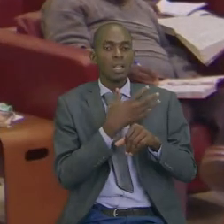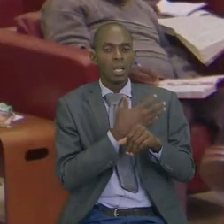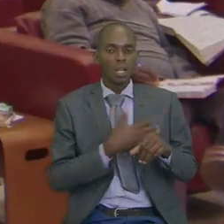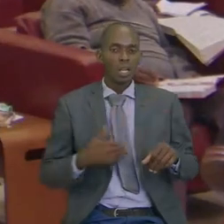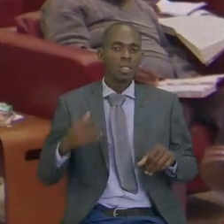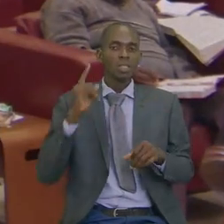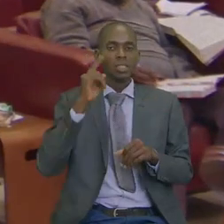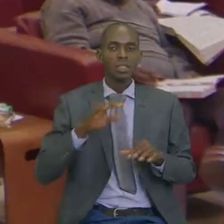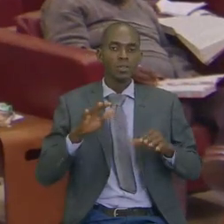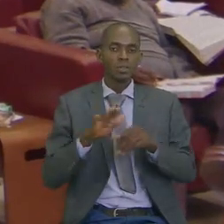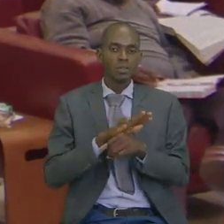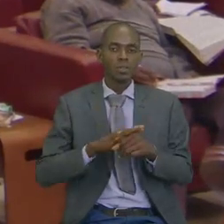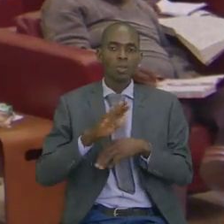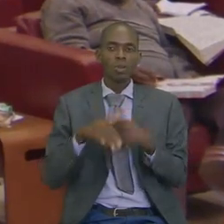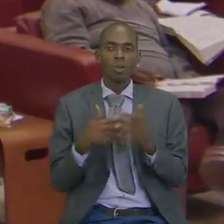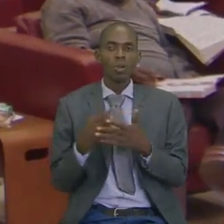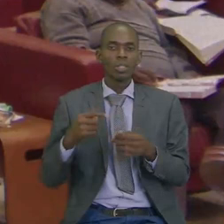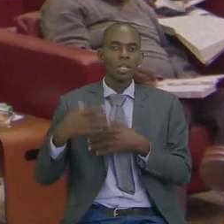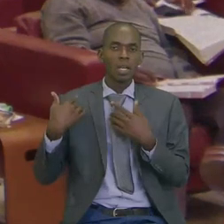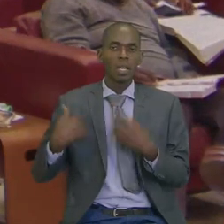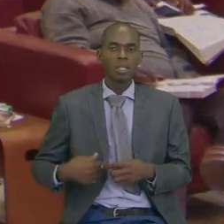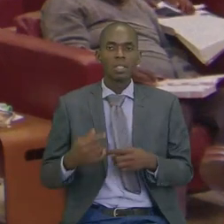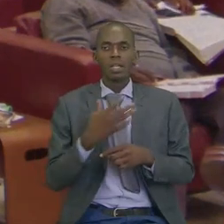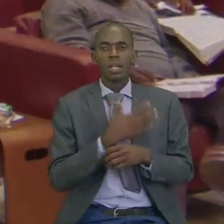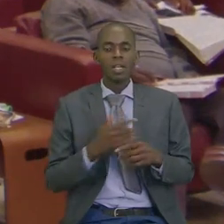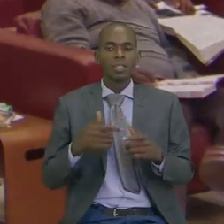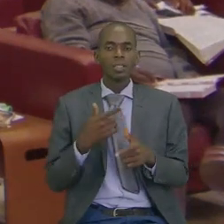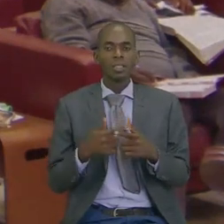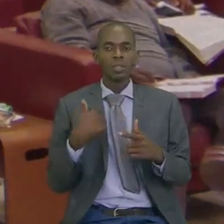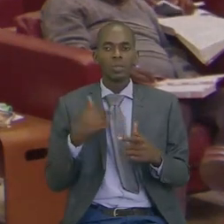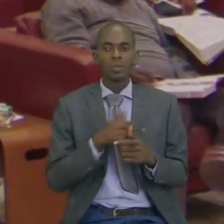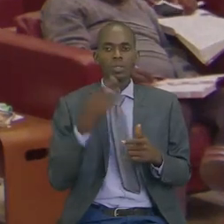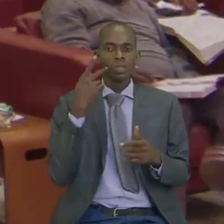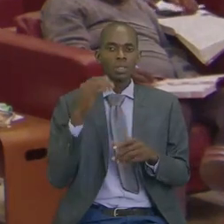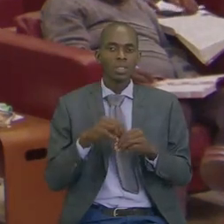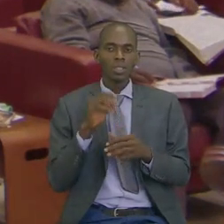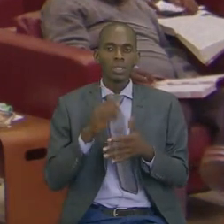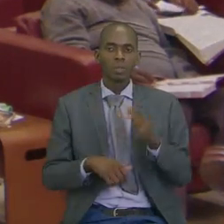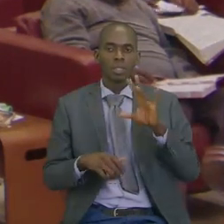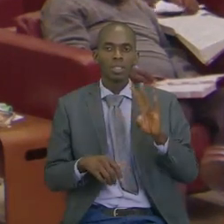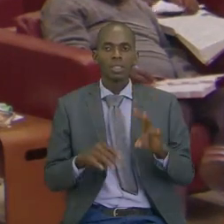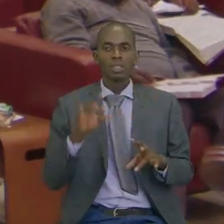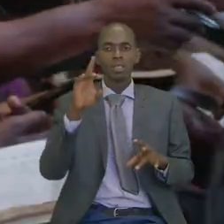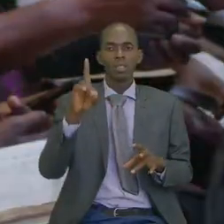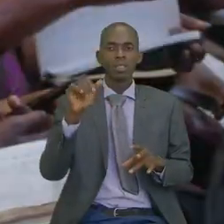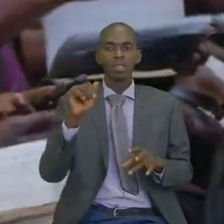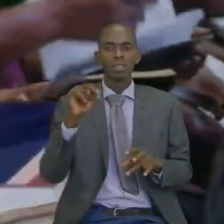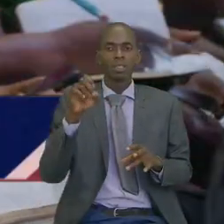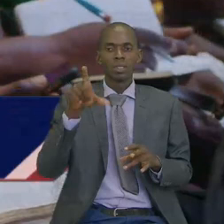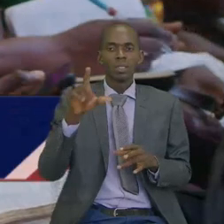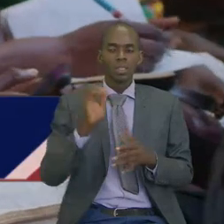the earth. And then we're told in chapter 8 of Daniel, Daniel chapter 8, we're reading from